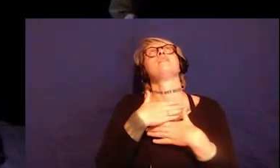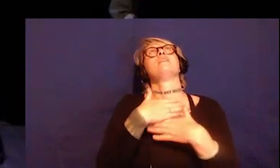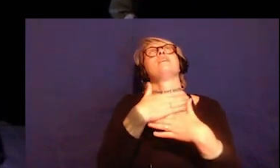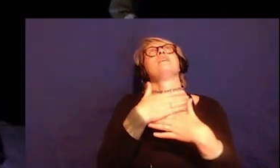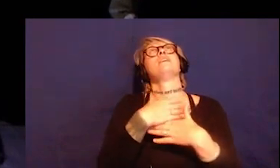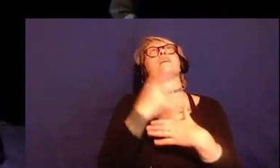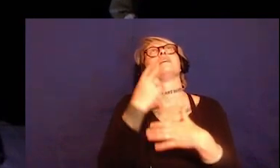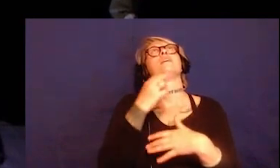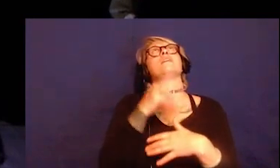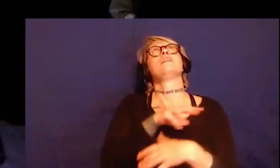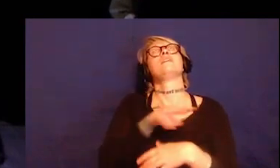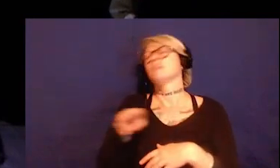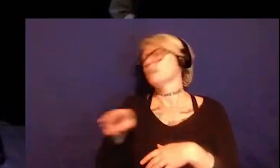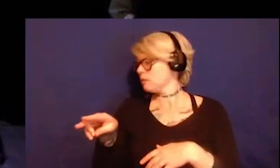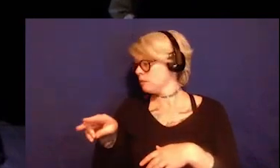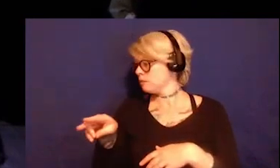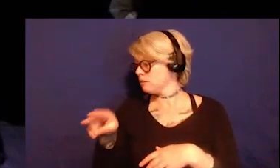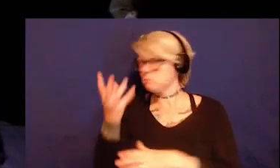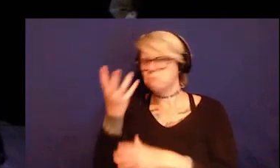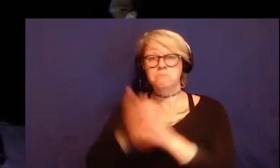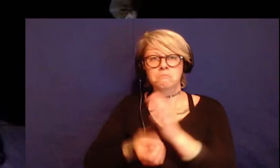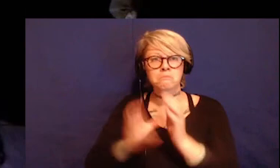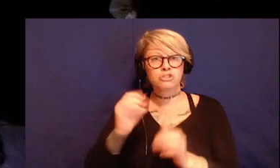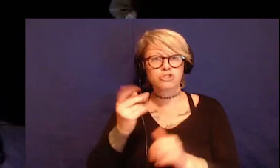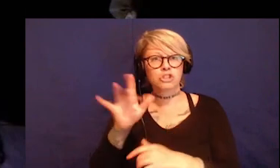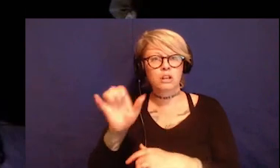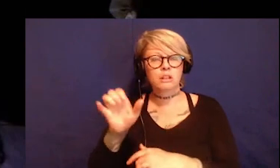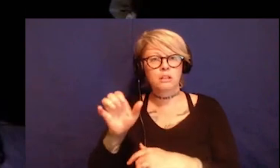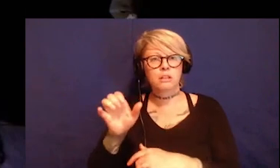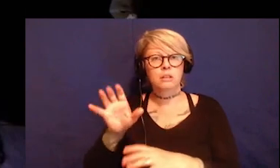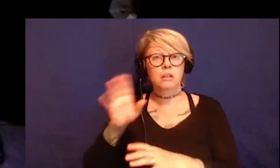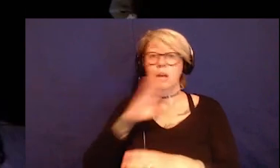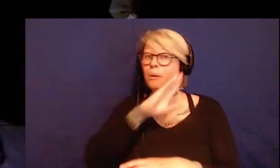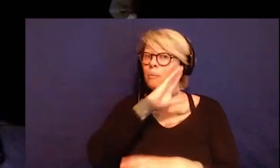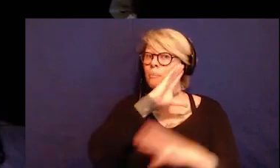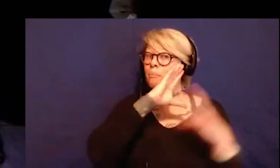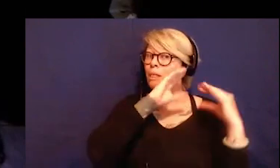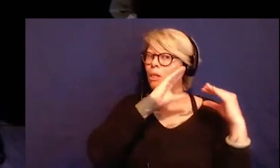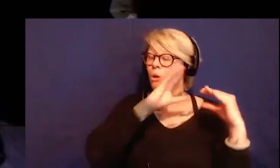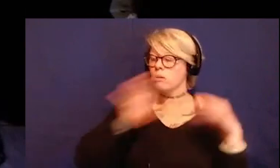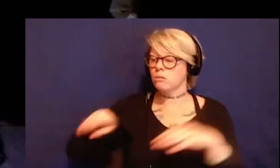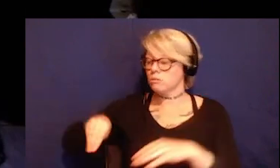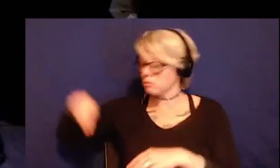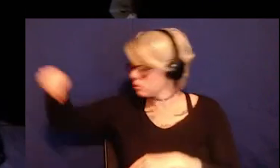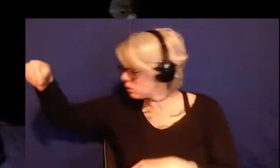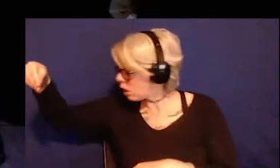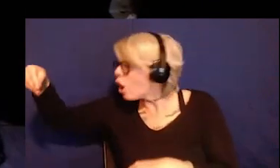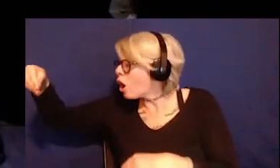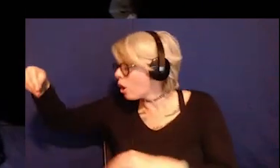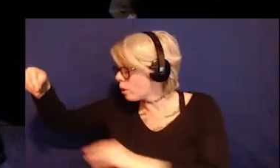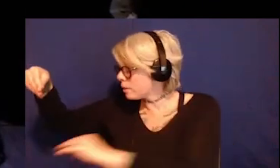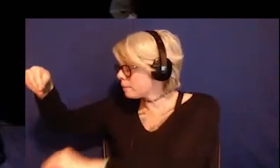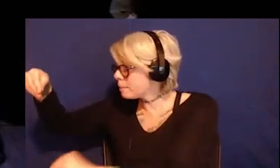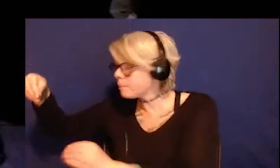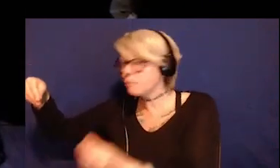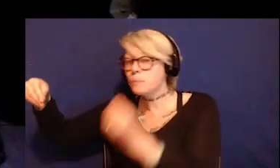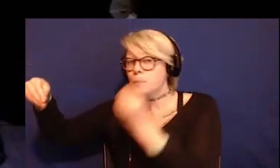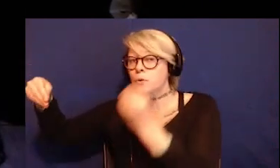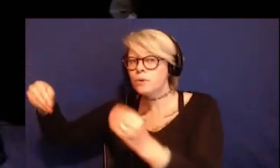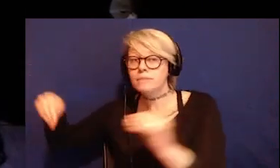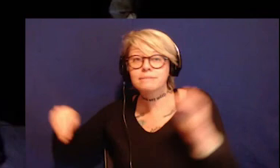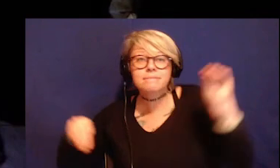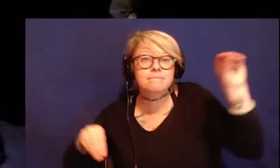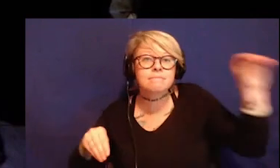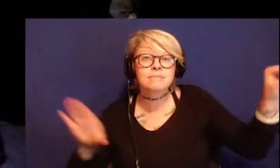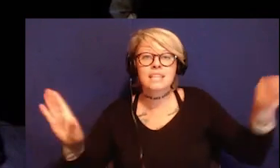next to her and Charlie cannot be found. She lifts up the pillow to see Charlie laying underneath, then gives him a little kiss and places him on his